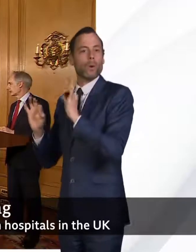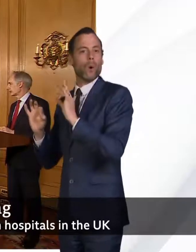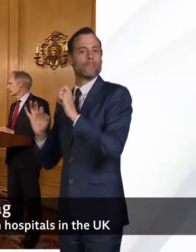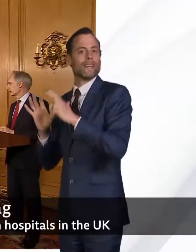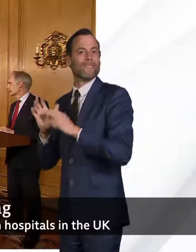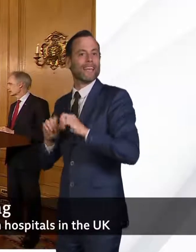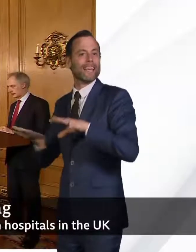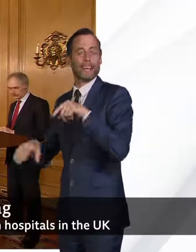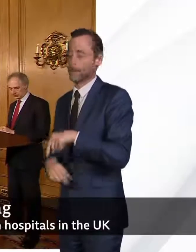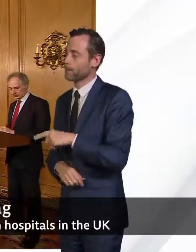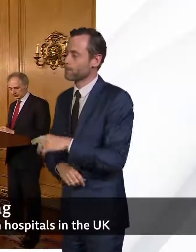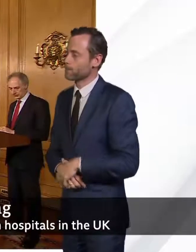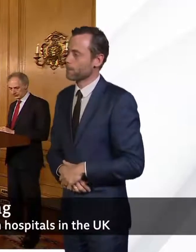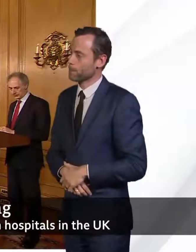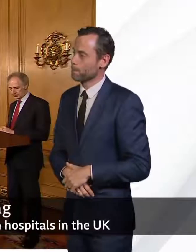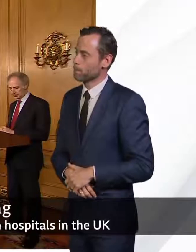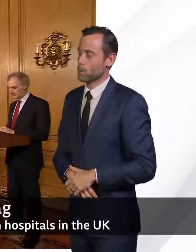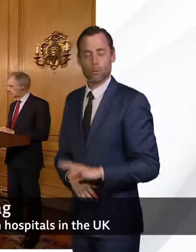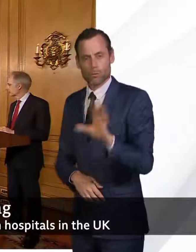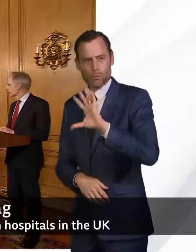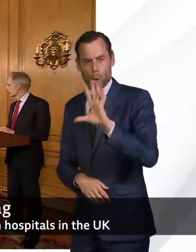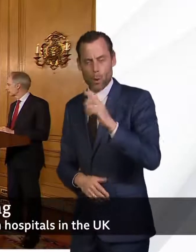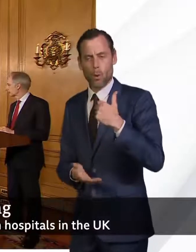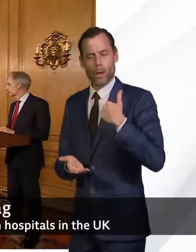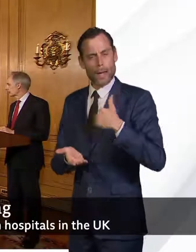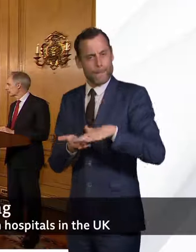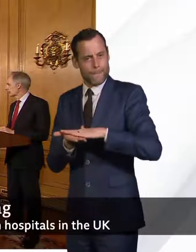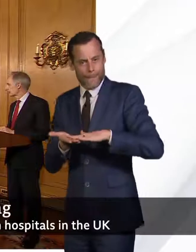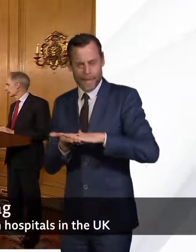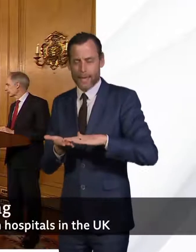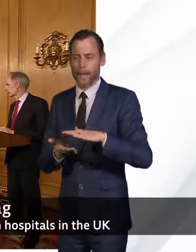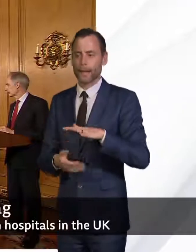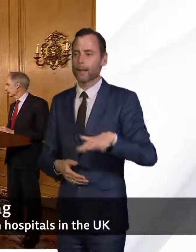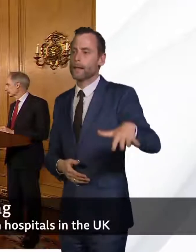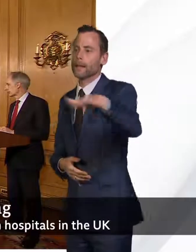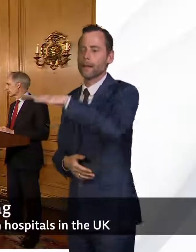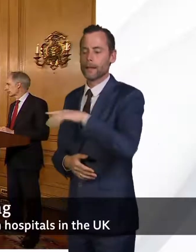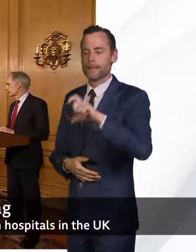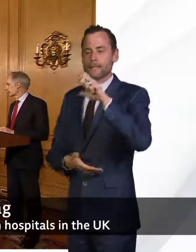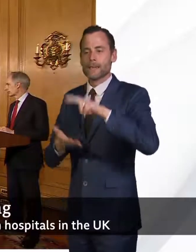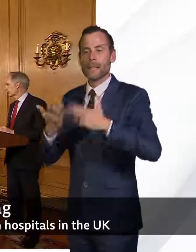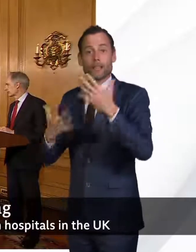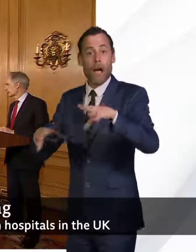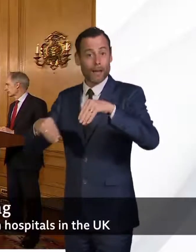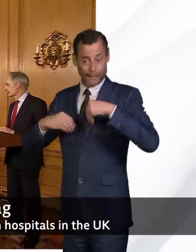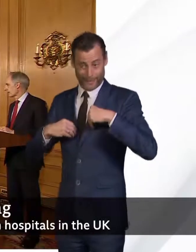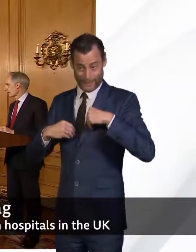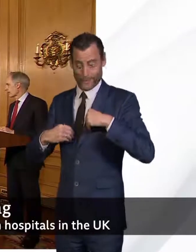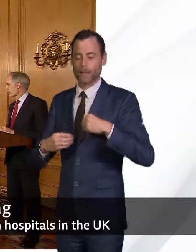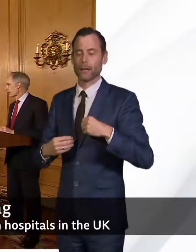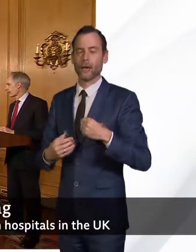care homes is around a sixth in total. But of course, the breakdown of the statistics, exactly as you